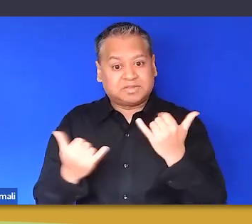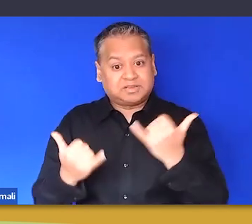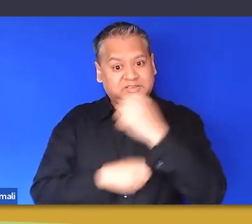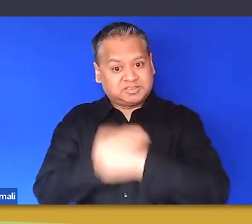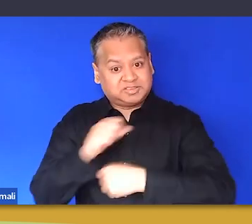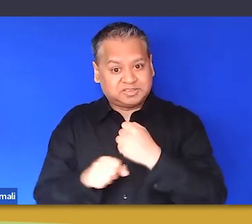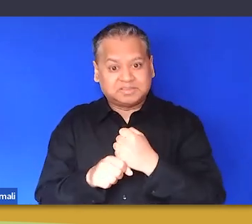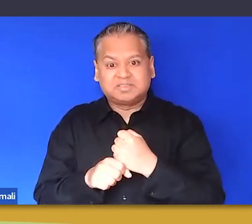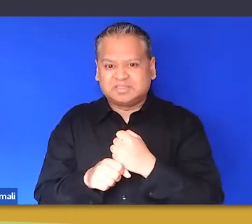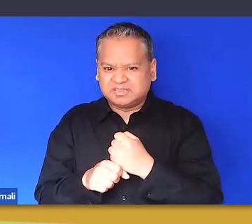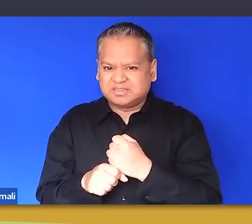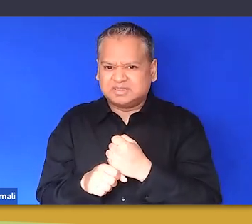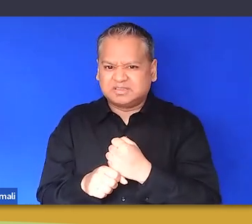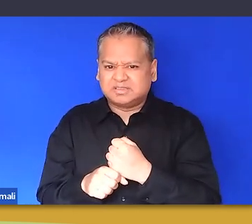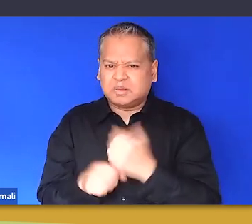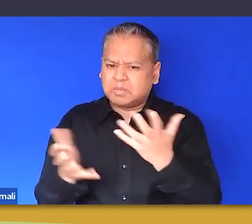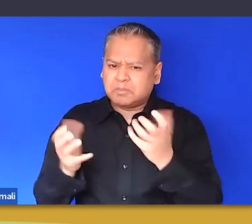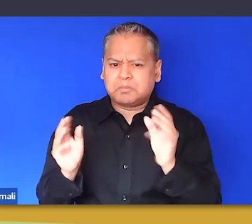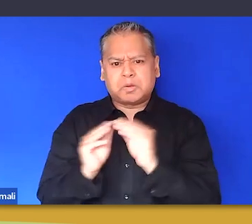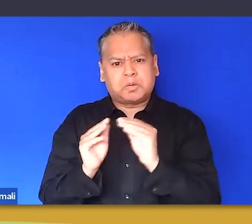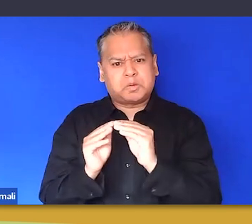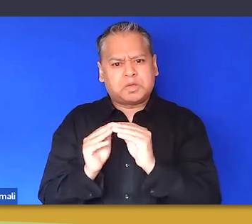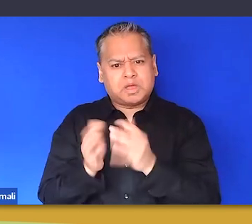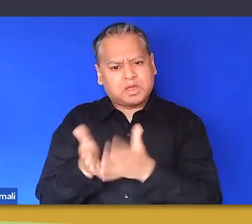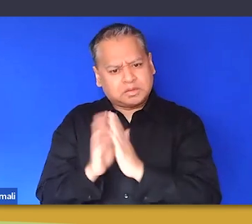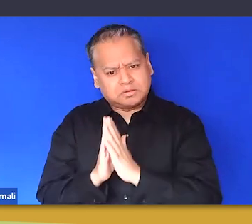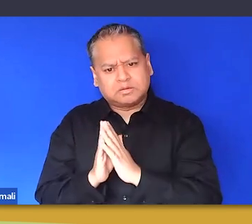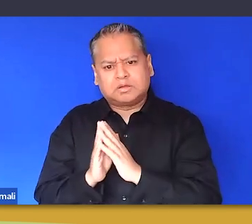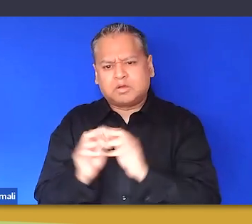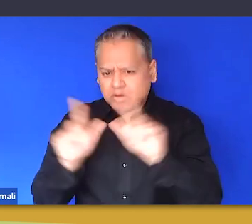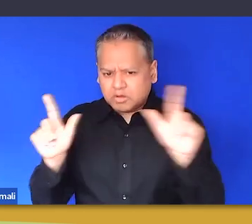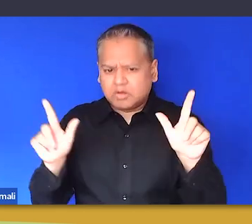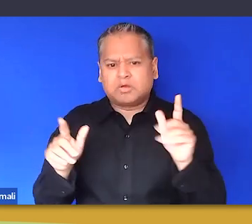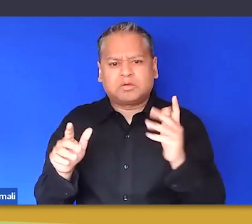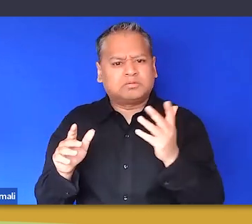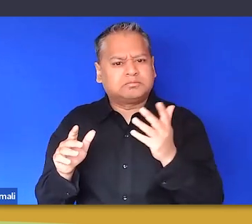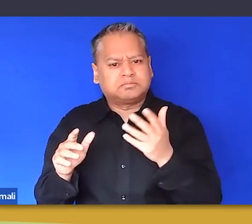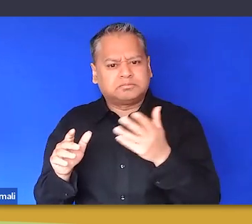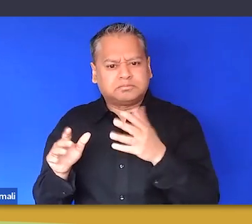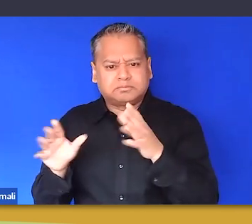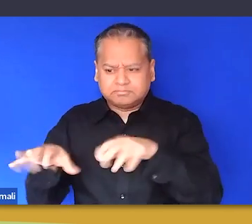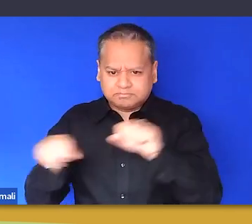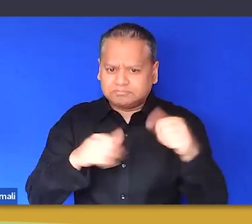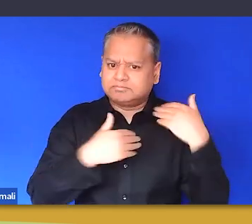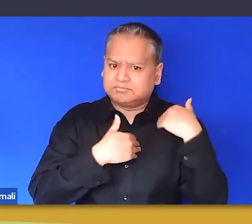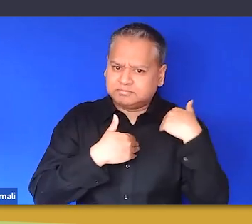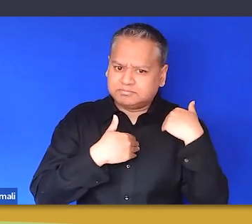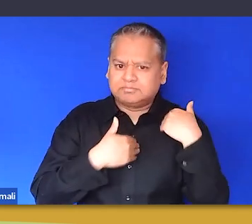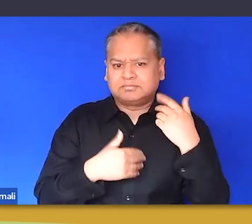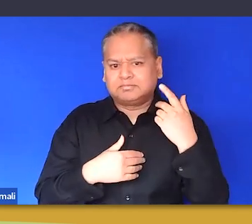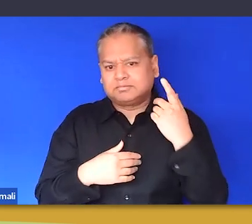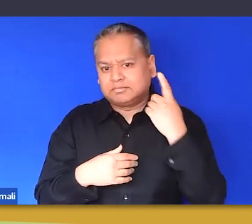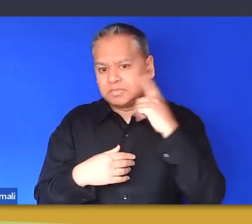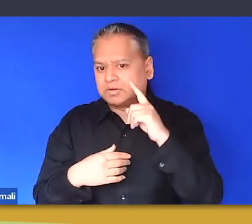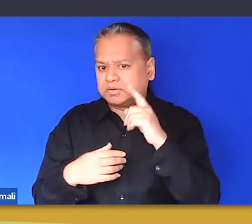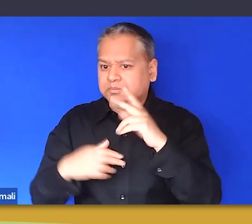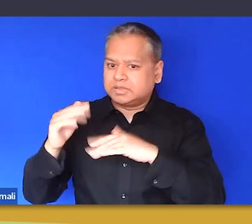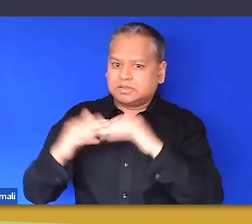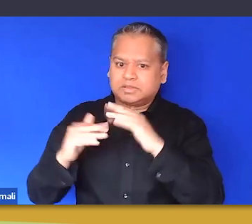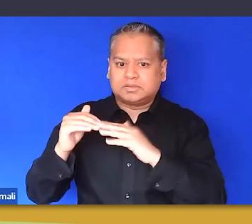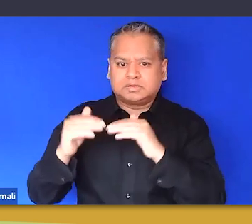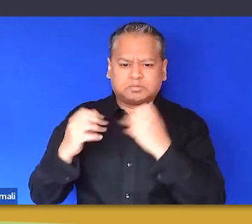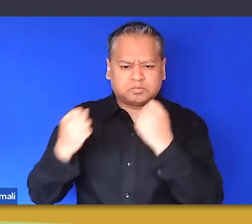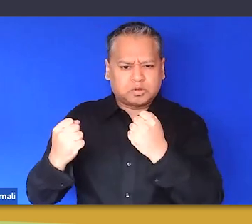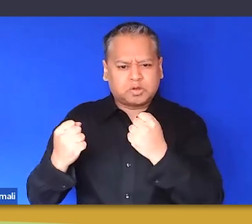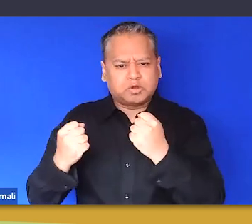hate, and discrimination so that we can build a stronger, more inclusive society where everyone can feel safe,